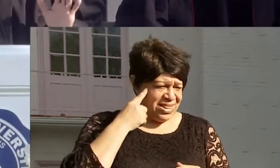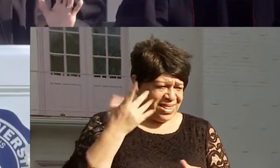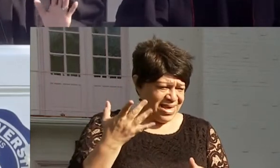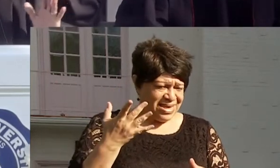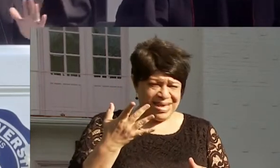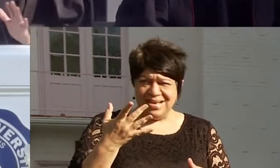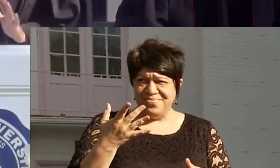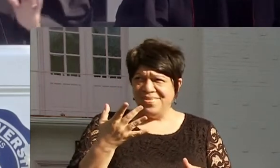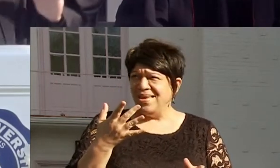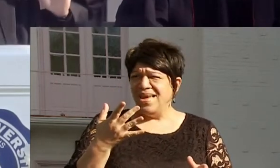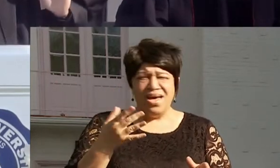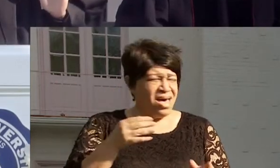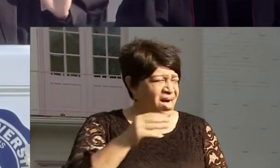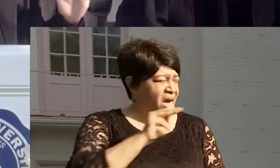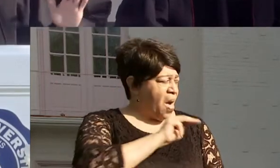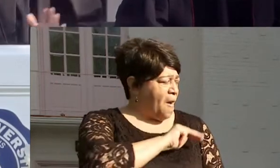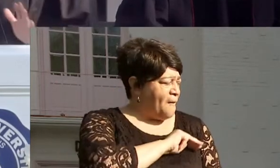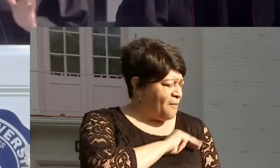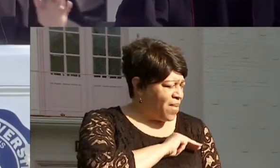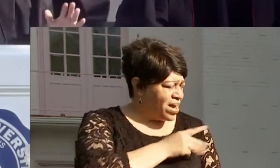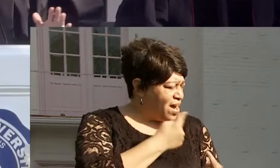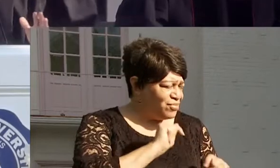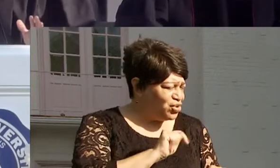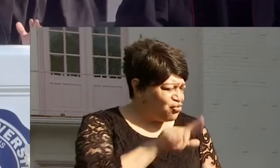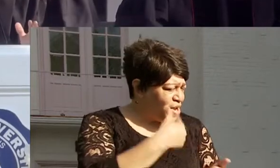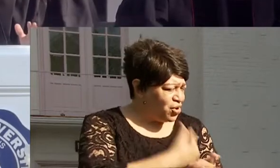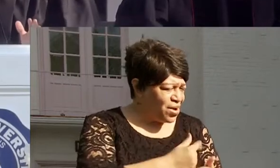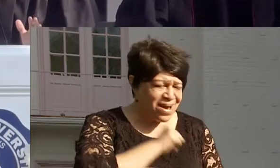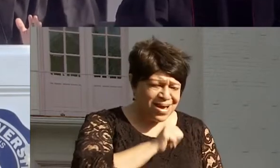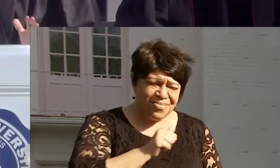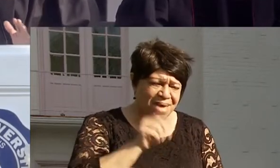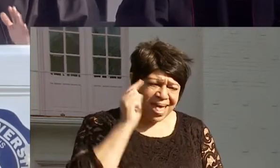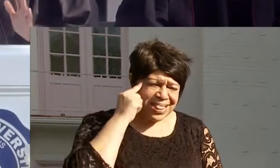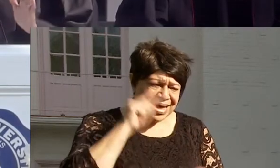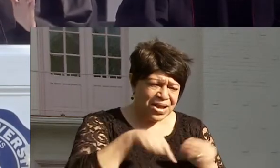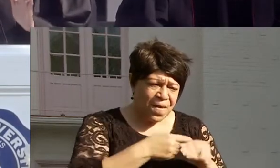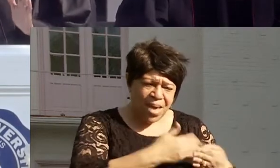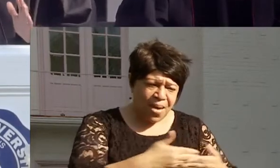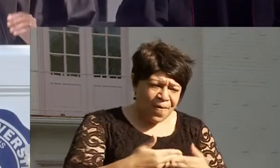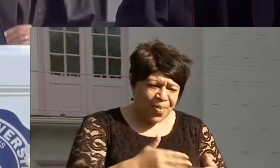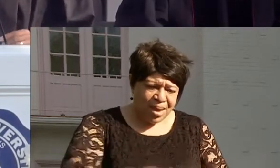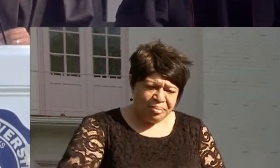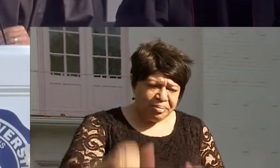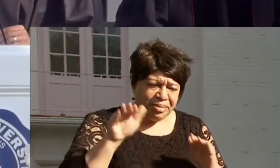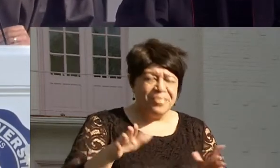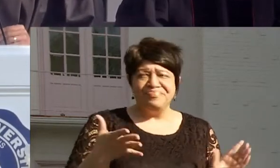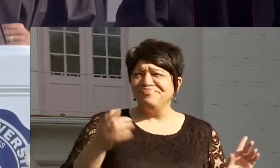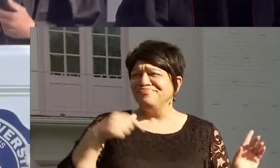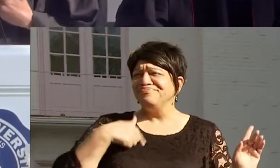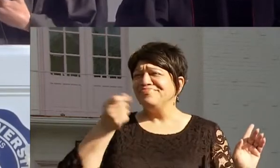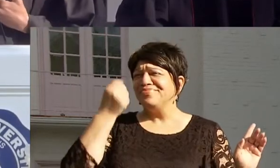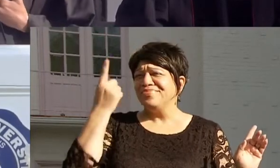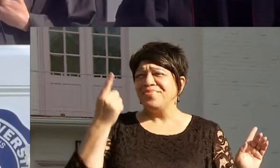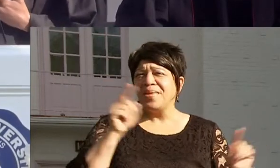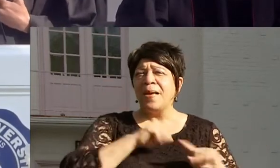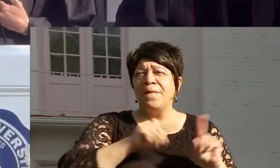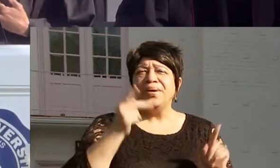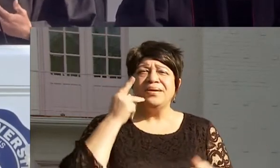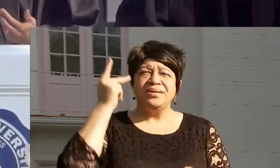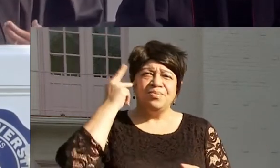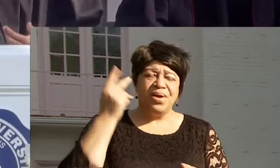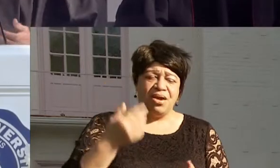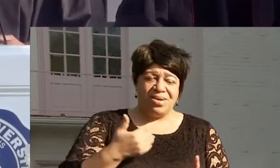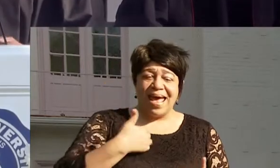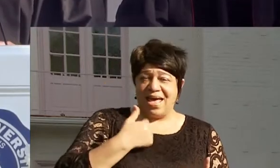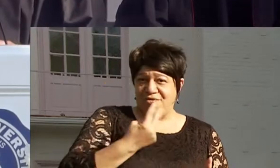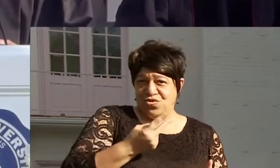trying to graduate, dog. I ain't thinking about babies right now, but I get it. As a parent of two,